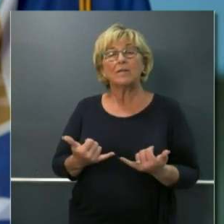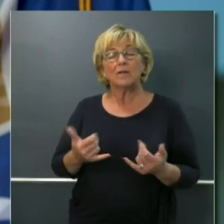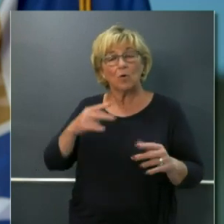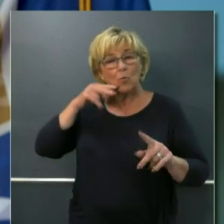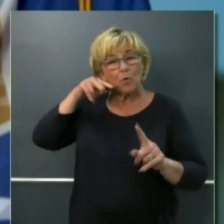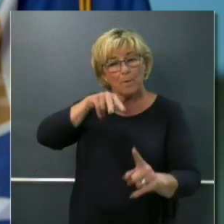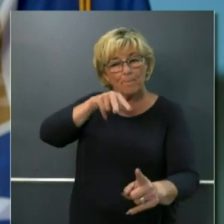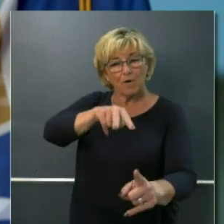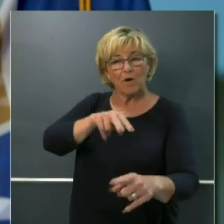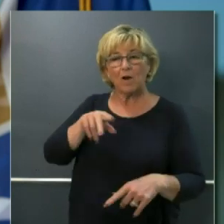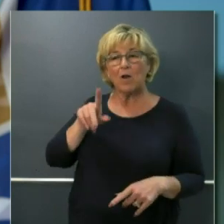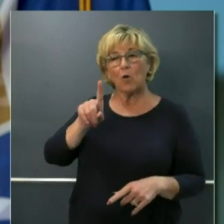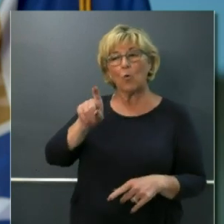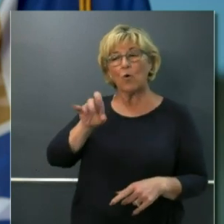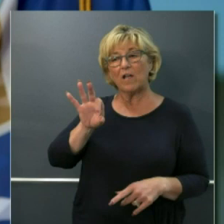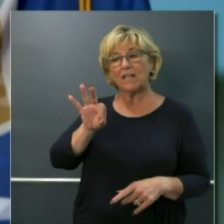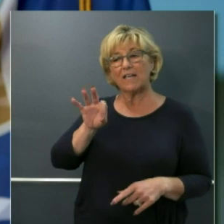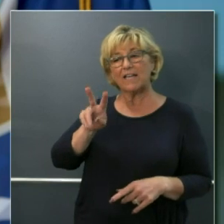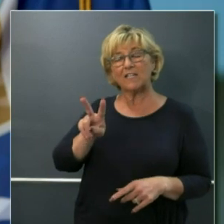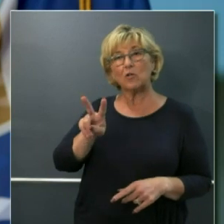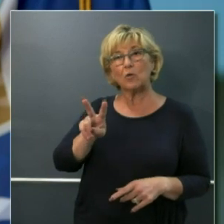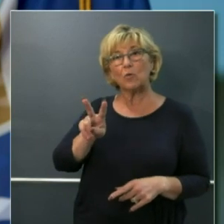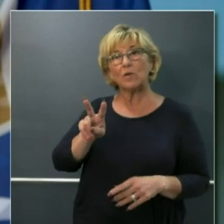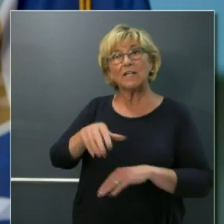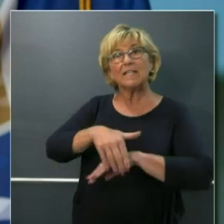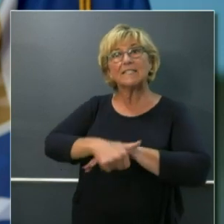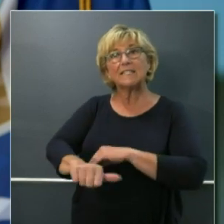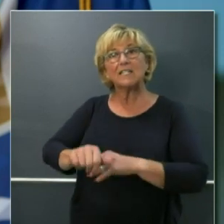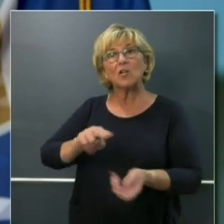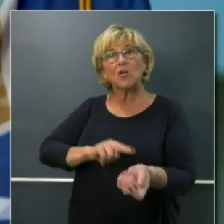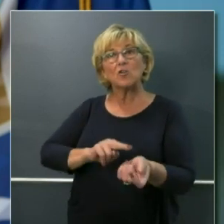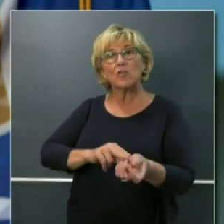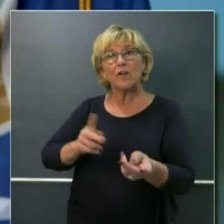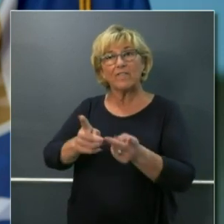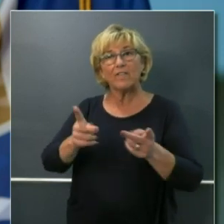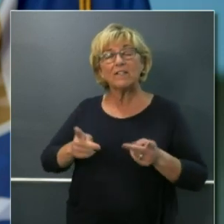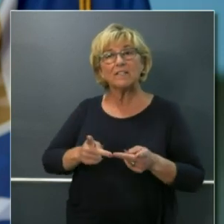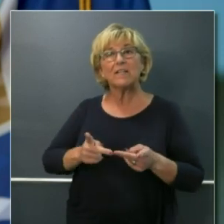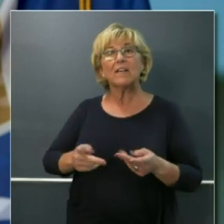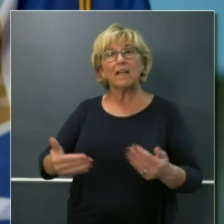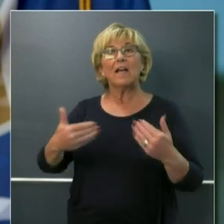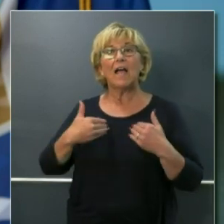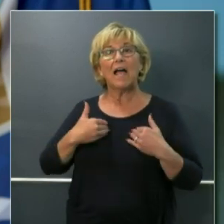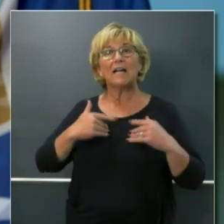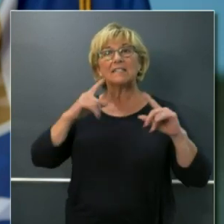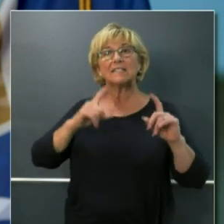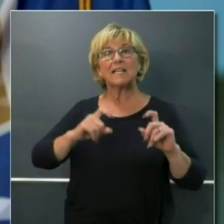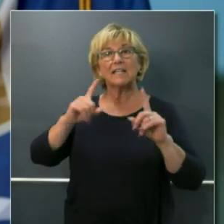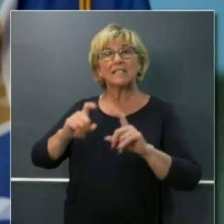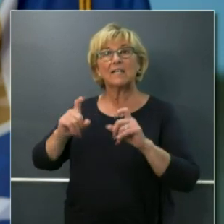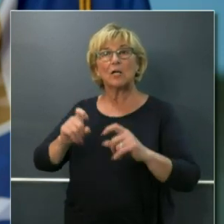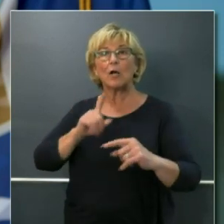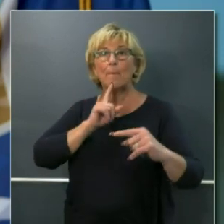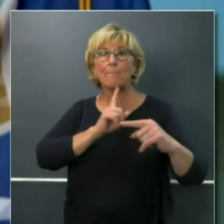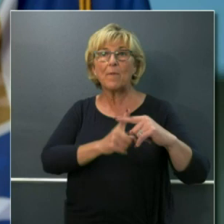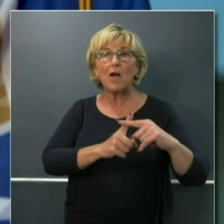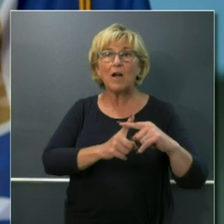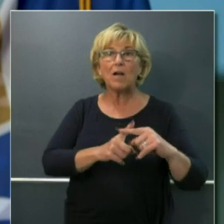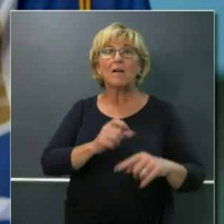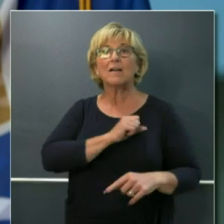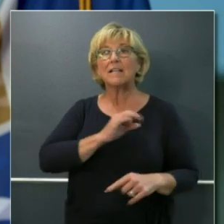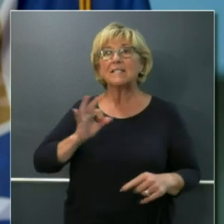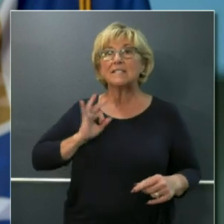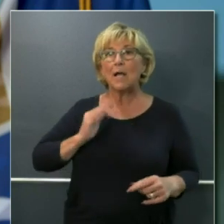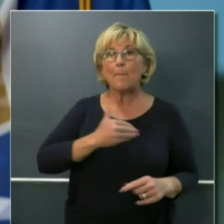monitoring 192 skilled nursing facility sites that have a test of positive, either a staff